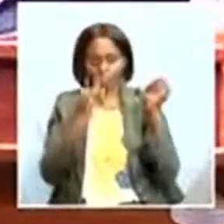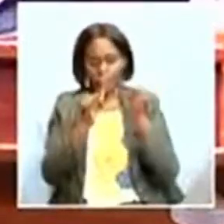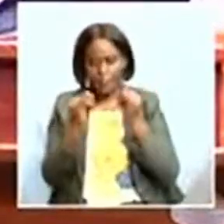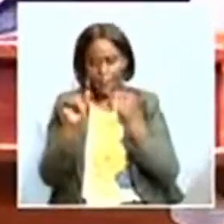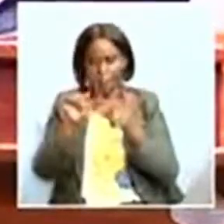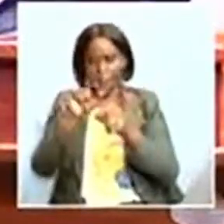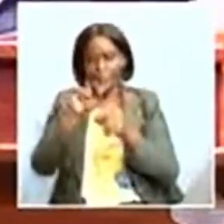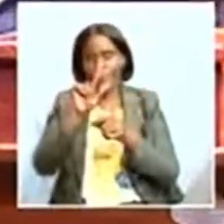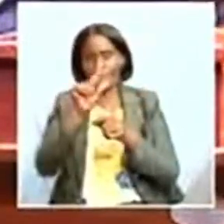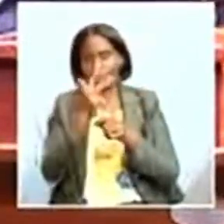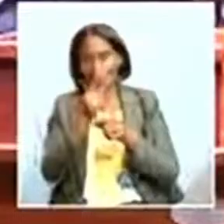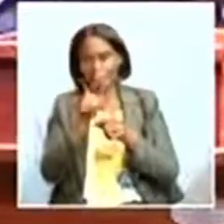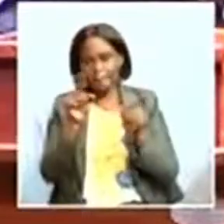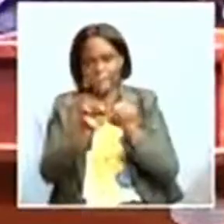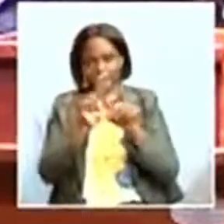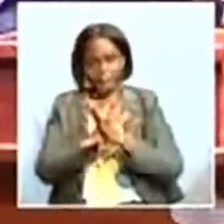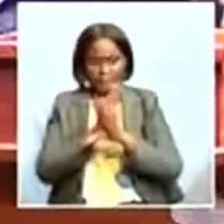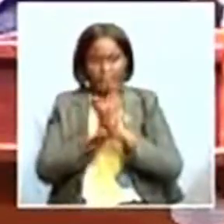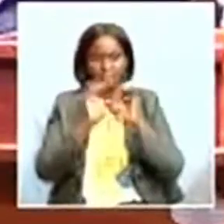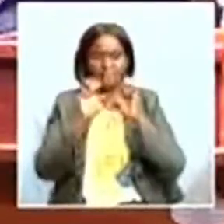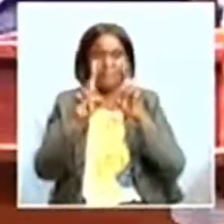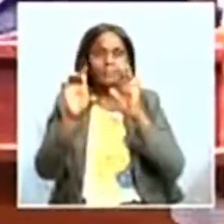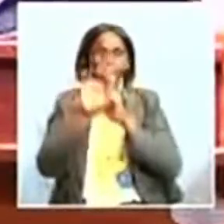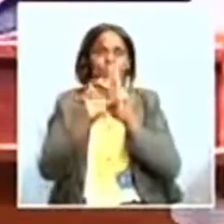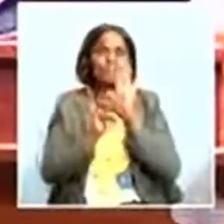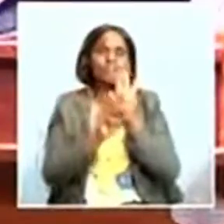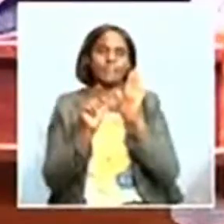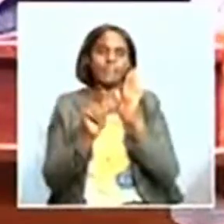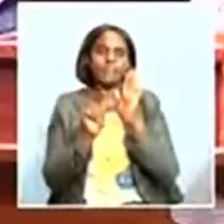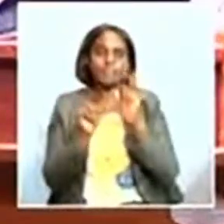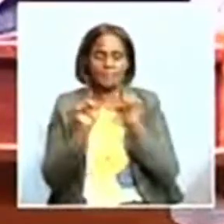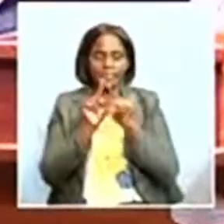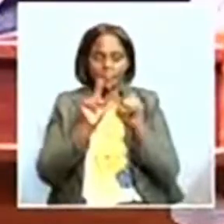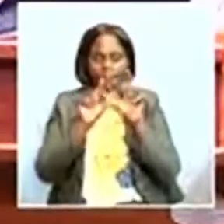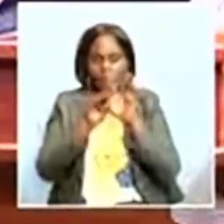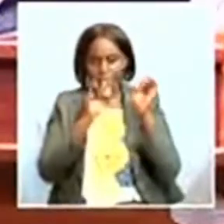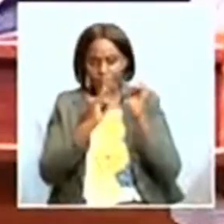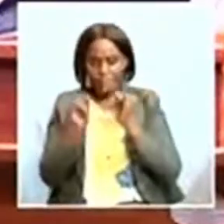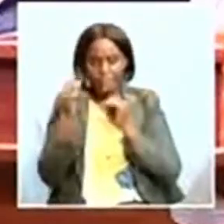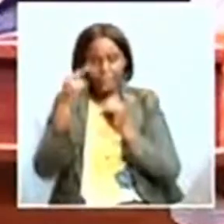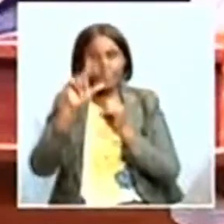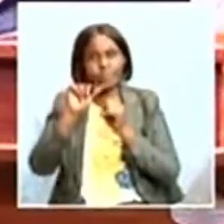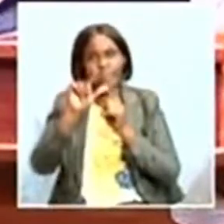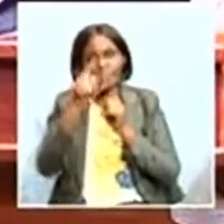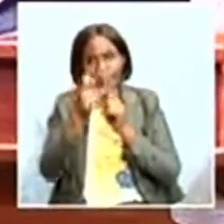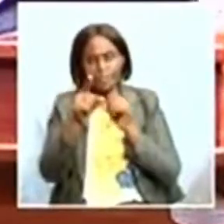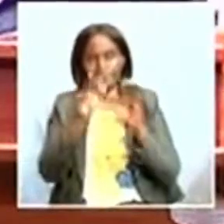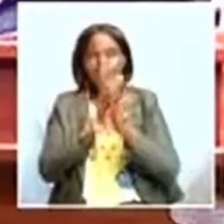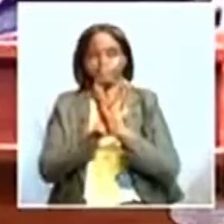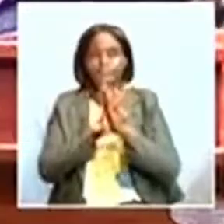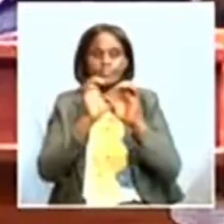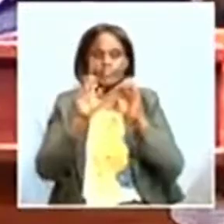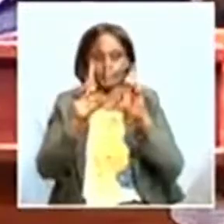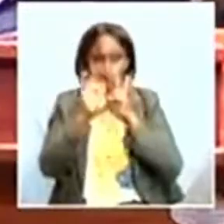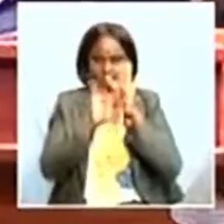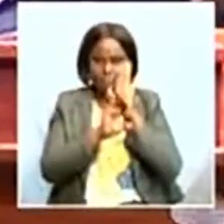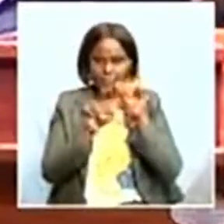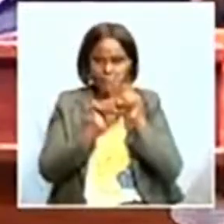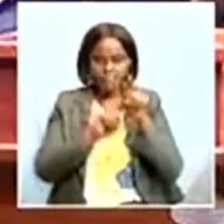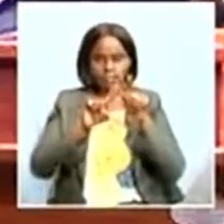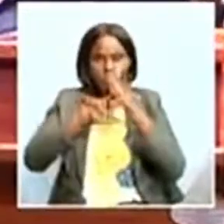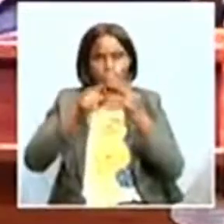the 2023 Zambia education curriculum. The implementation of the 2023 Zambia education curriculum marks